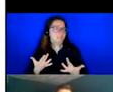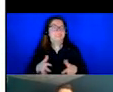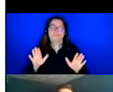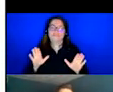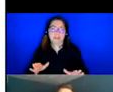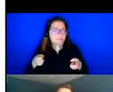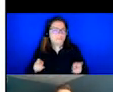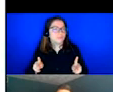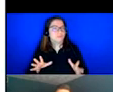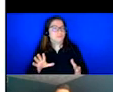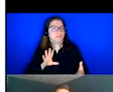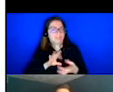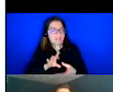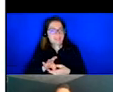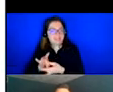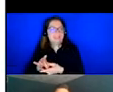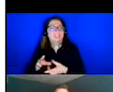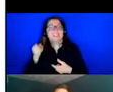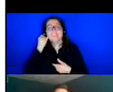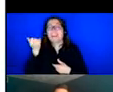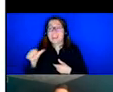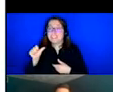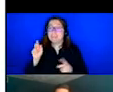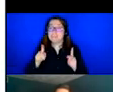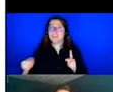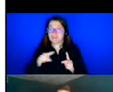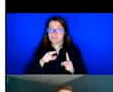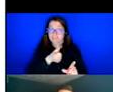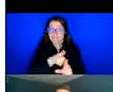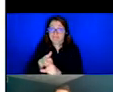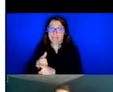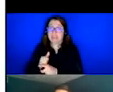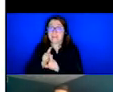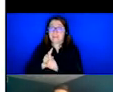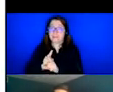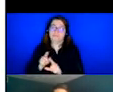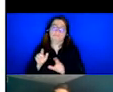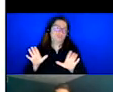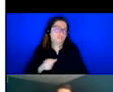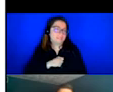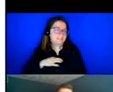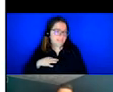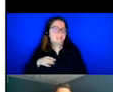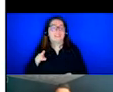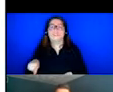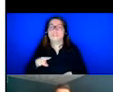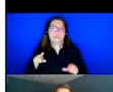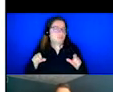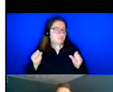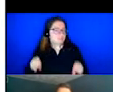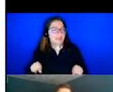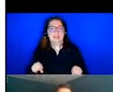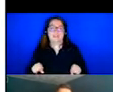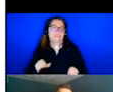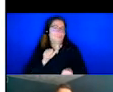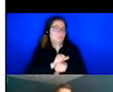to connect with as well. And if any mentors on the call, this is great stuff to work with your mentees on too as well, just to think about